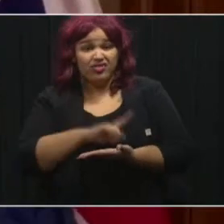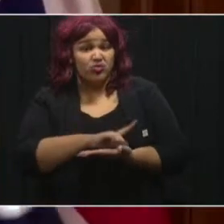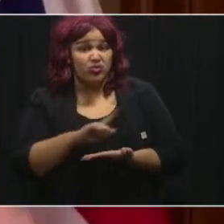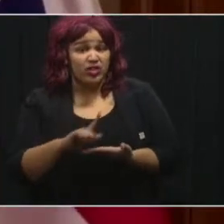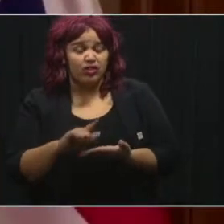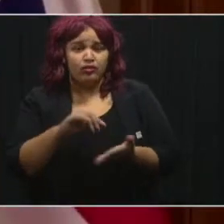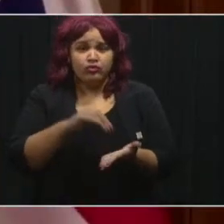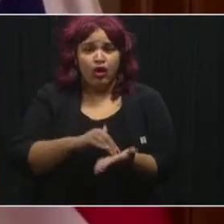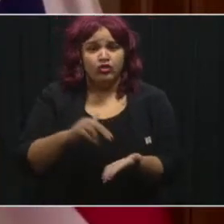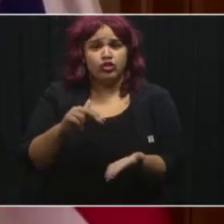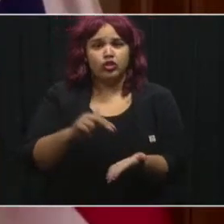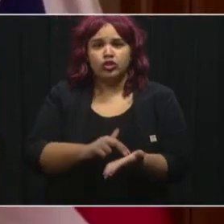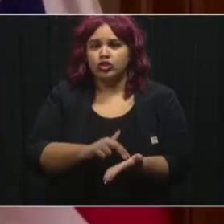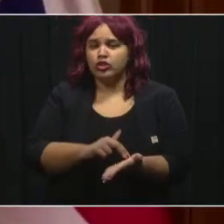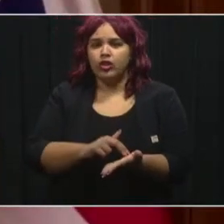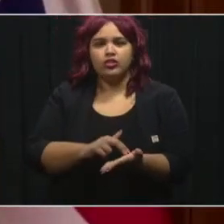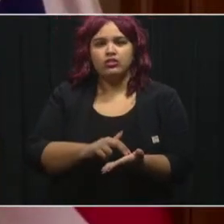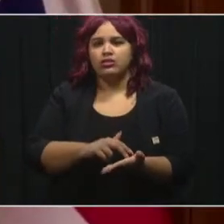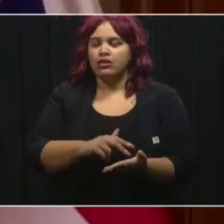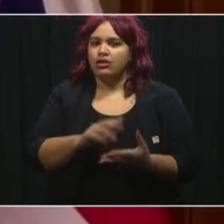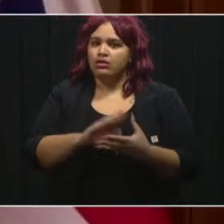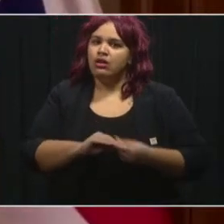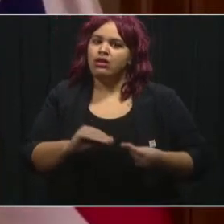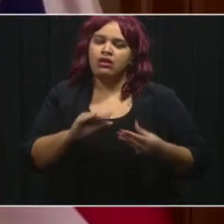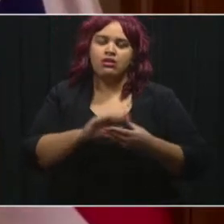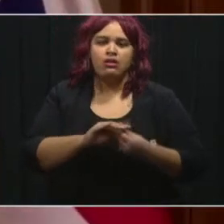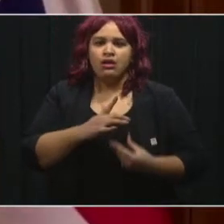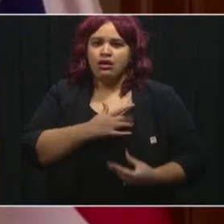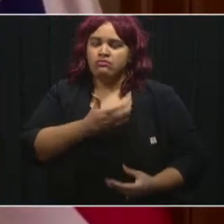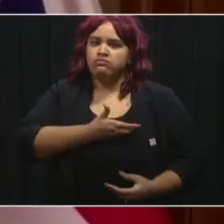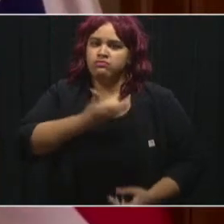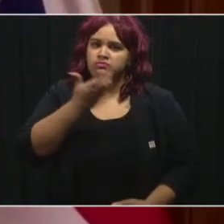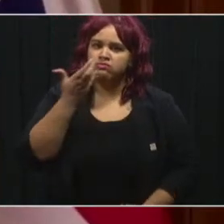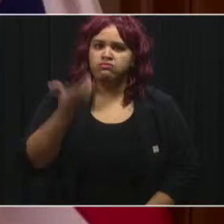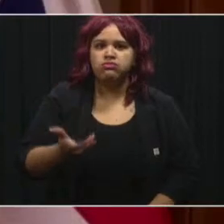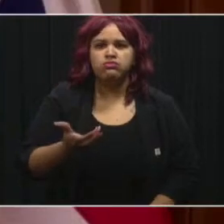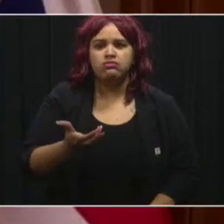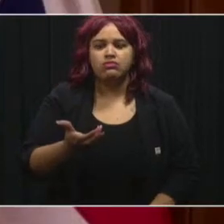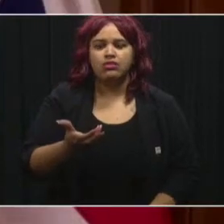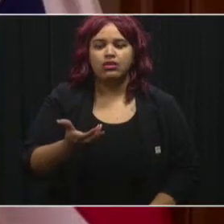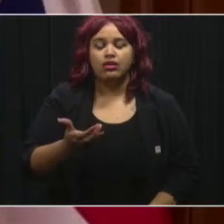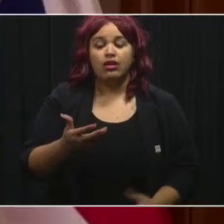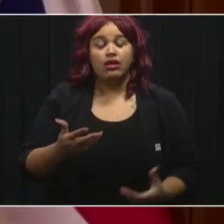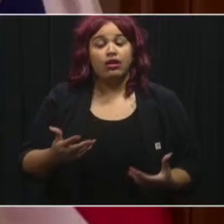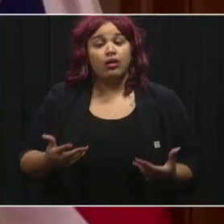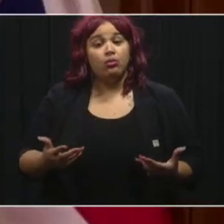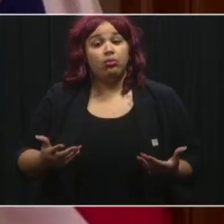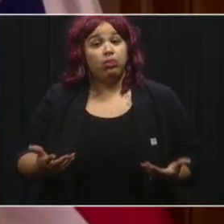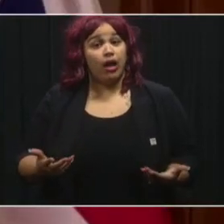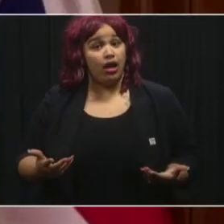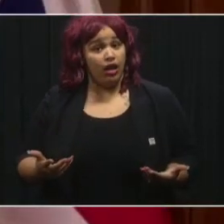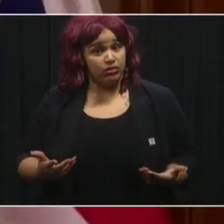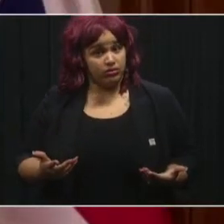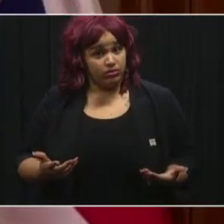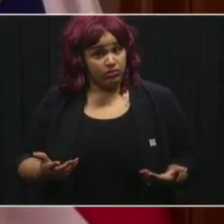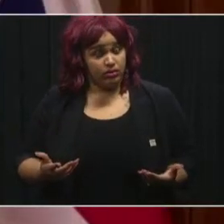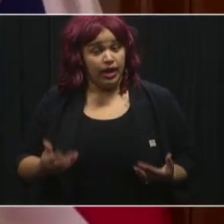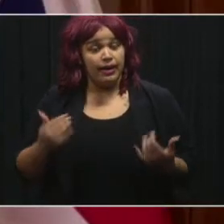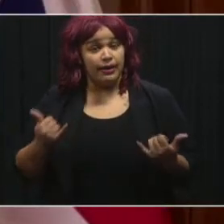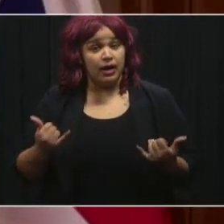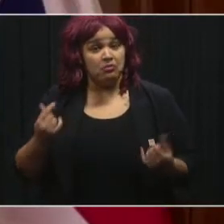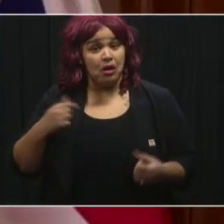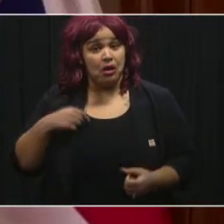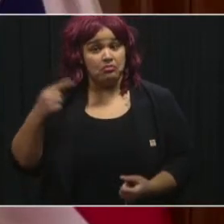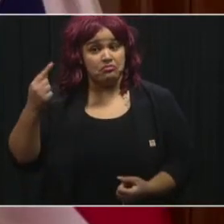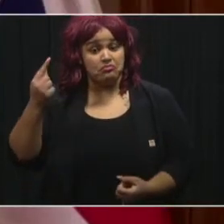like to see, based on what the governor said a moment ago, direct significant cash payment for a specified time to